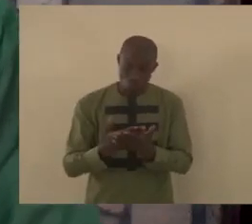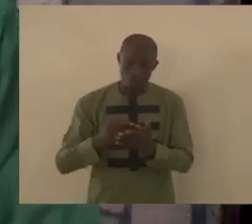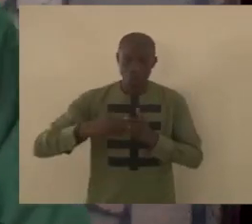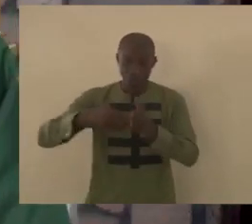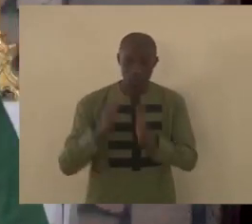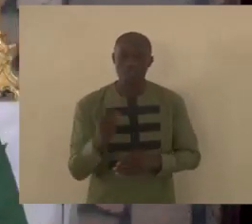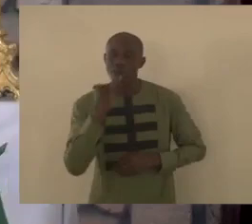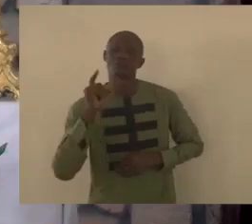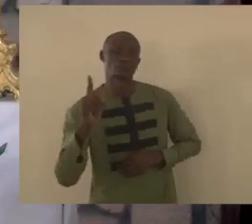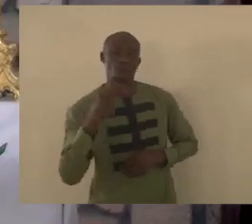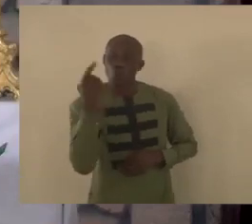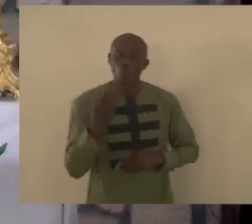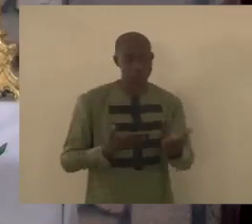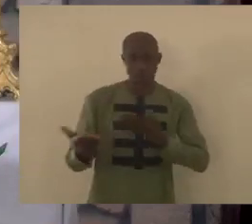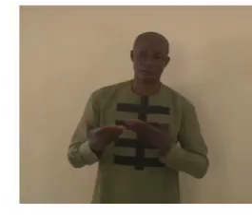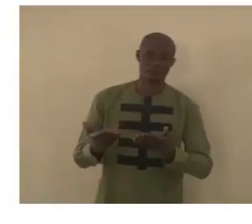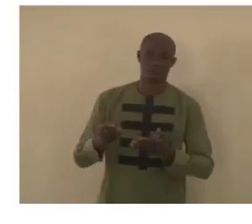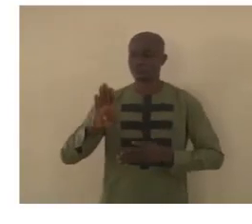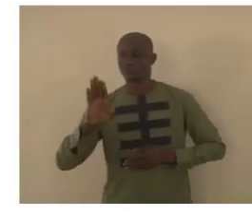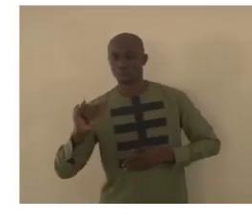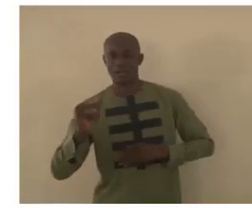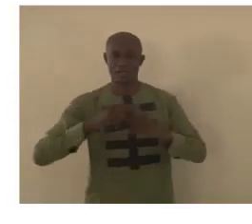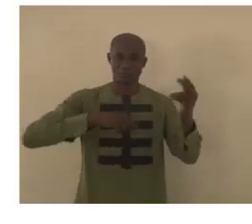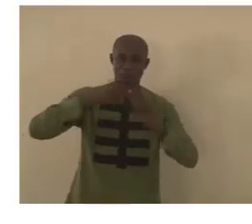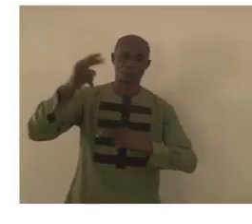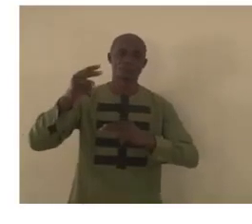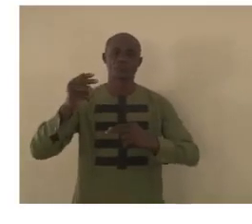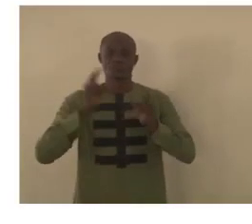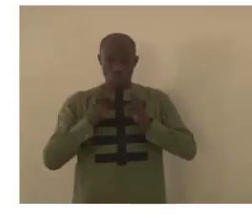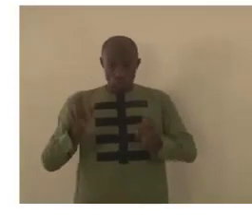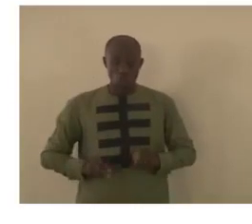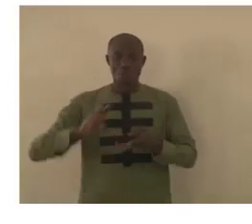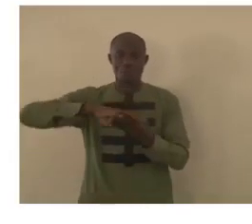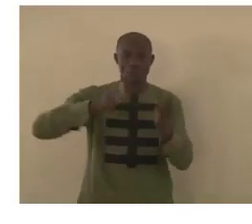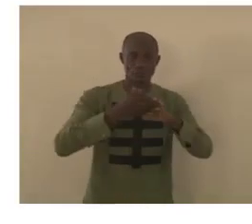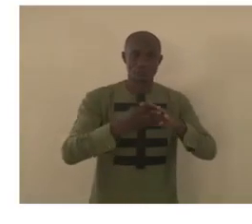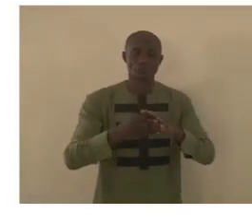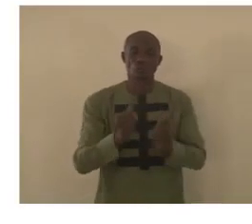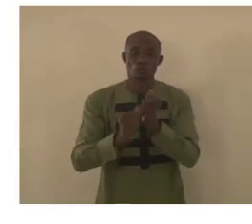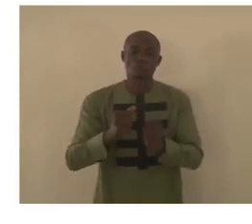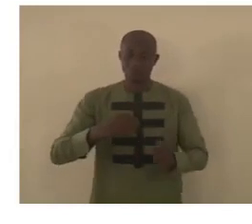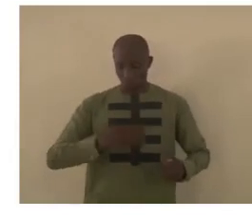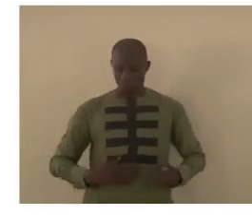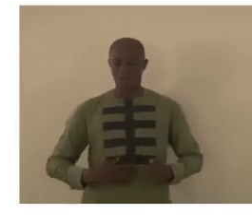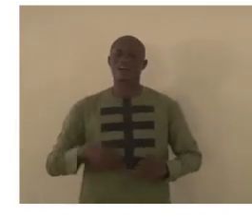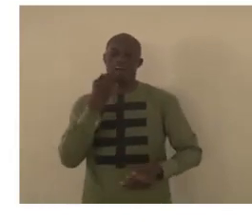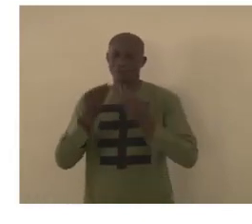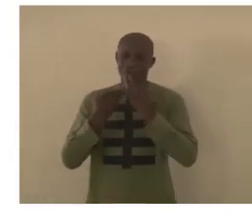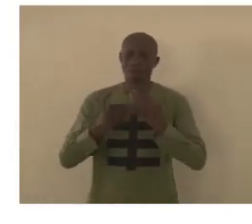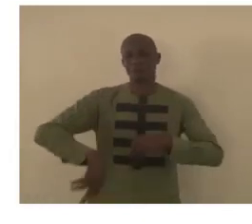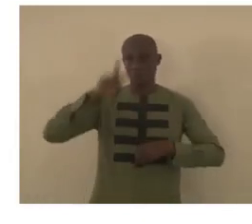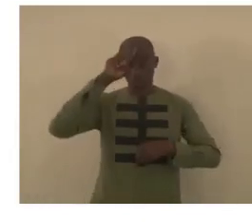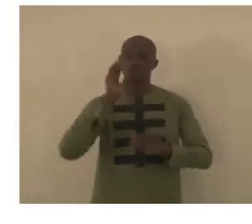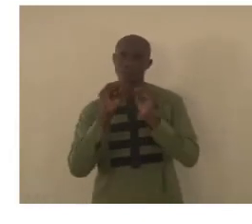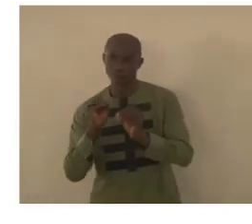A good leader is the one who serves by building a human community in which the hungry are fed,